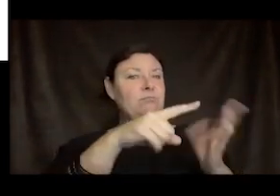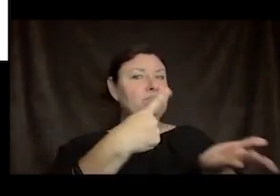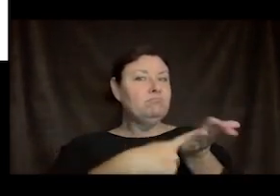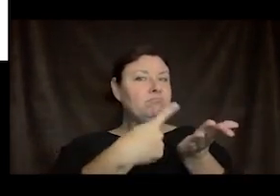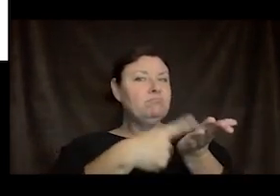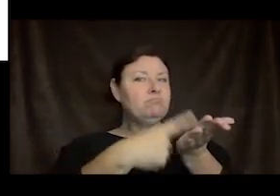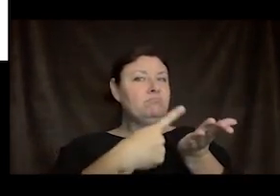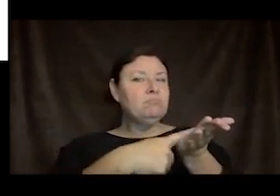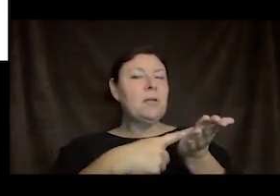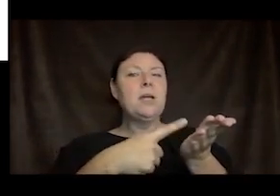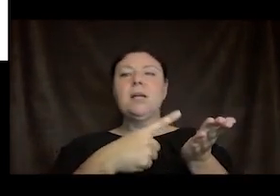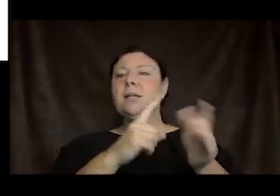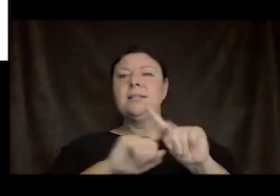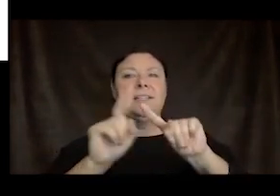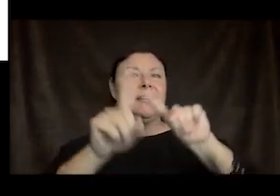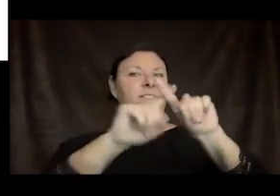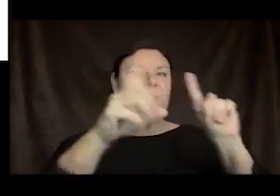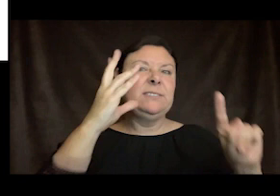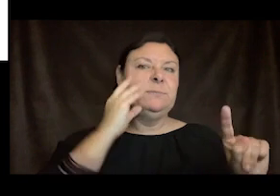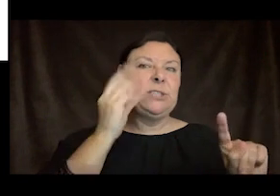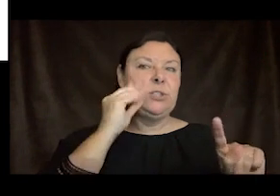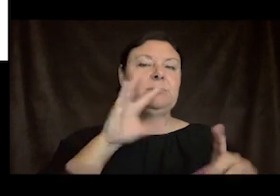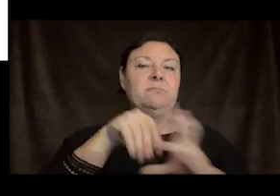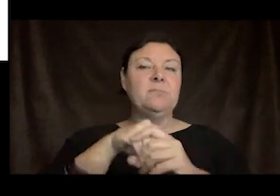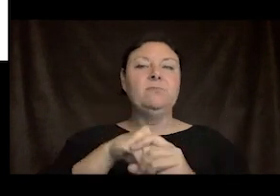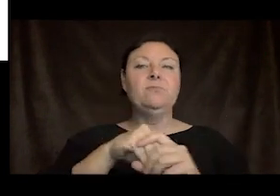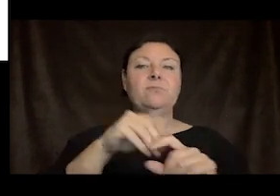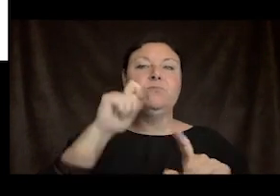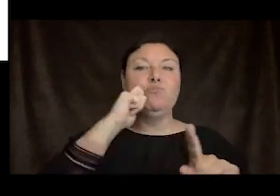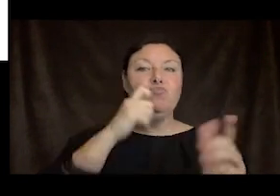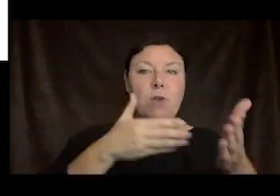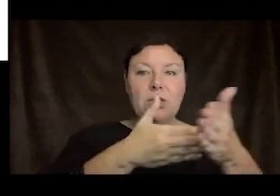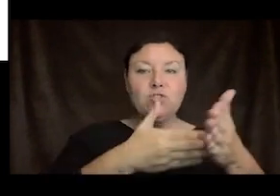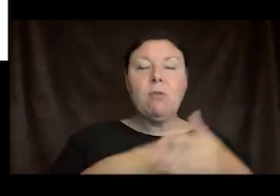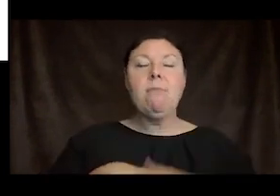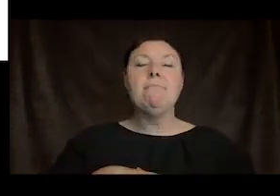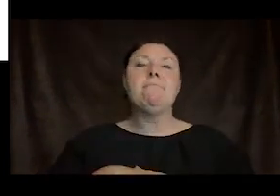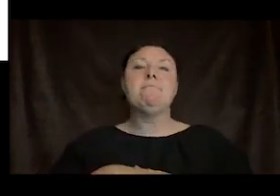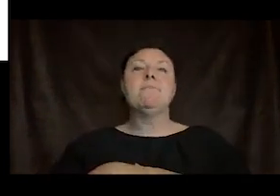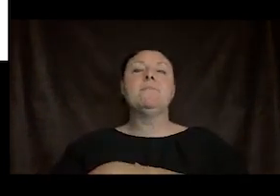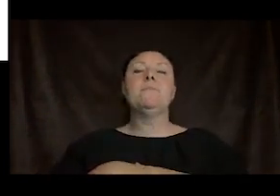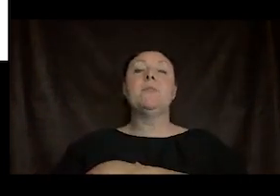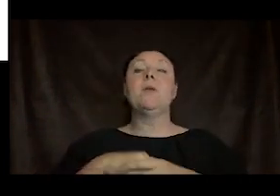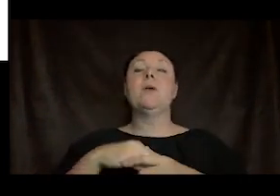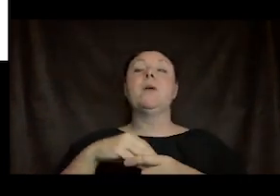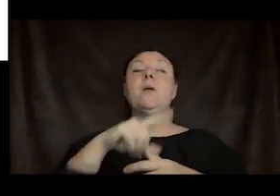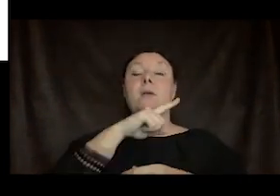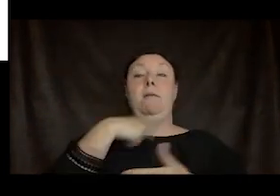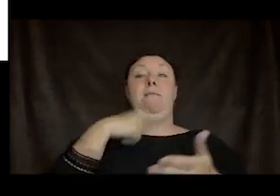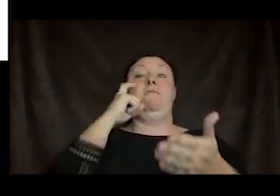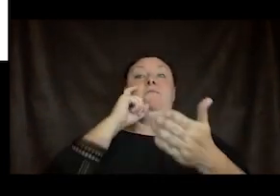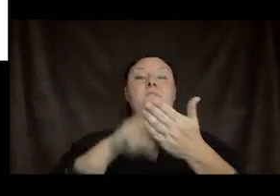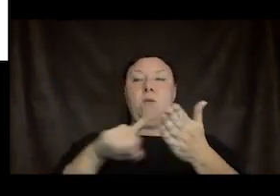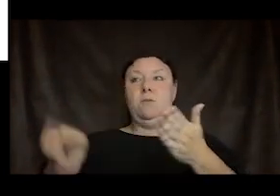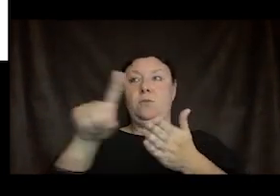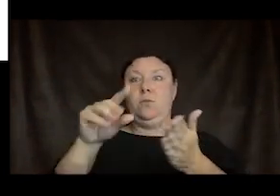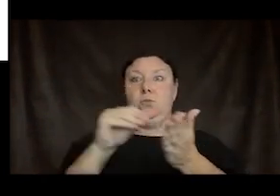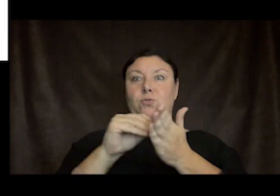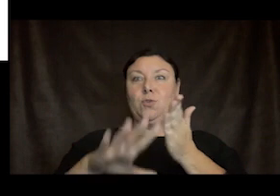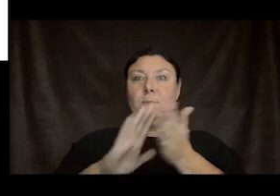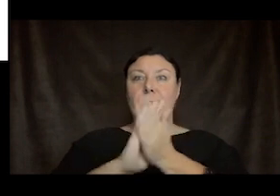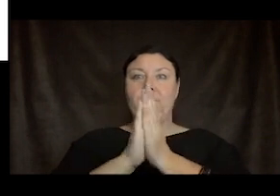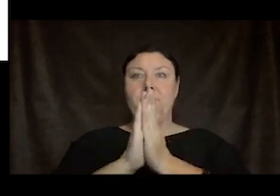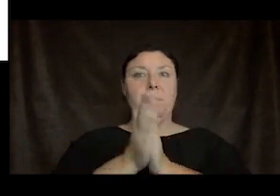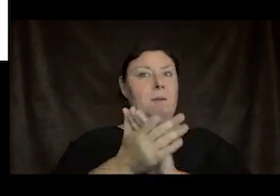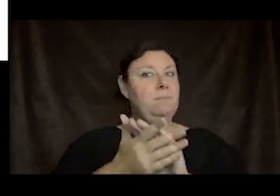discussions about many racialized experiences. And once the students begin to become extremely